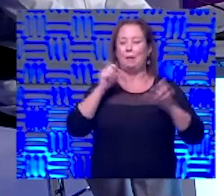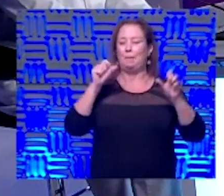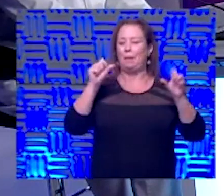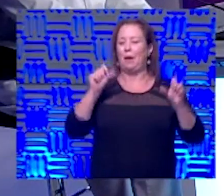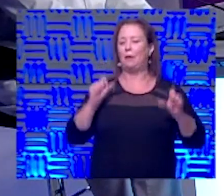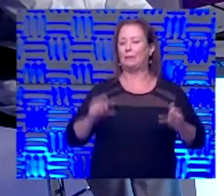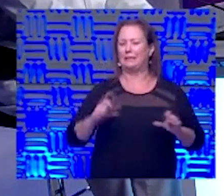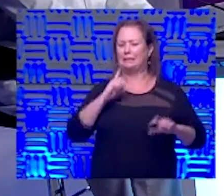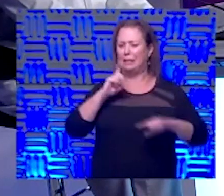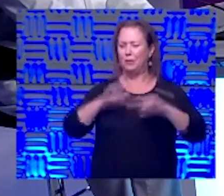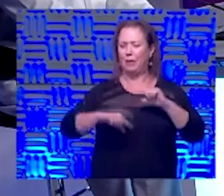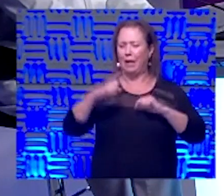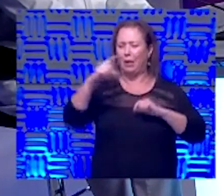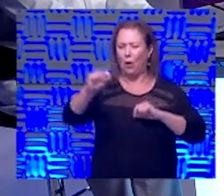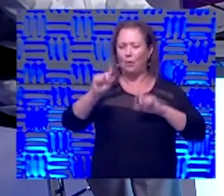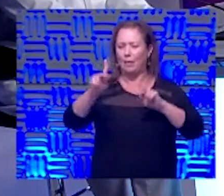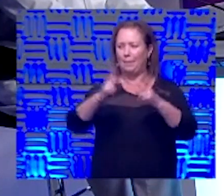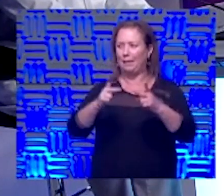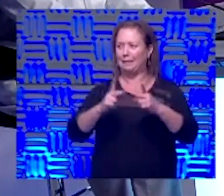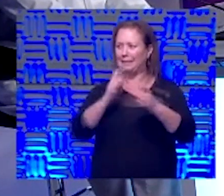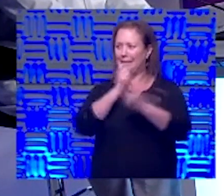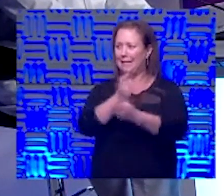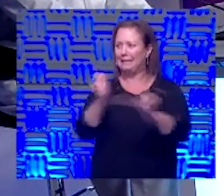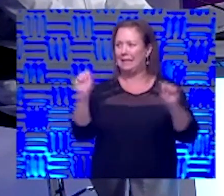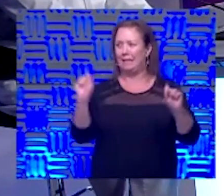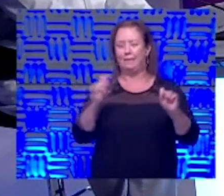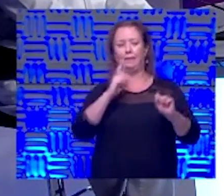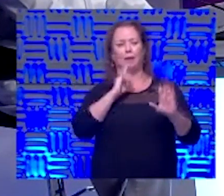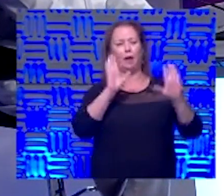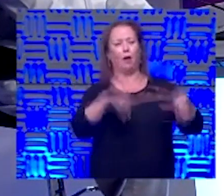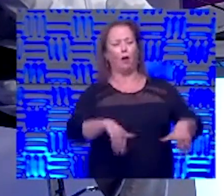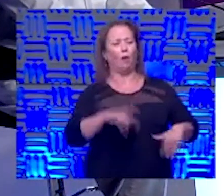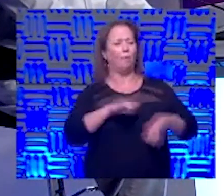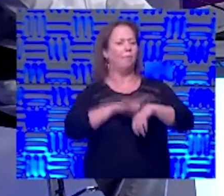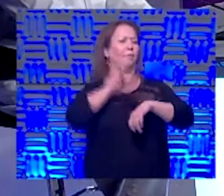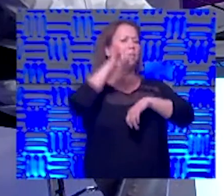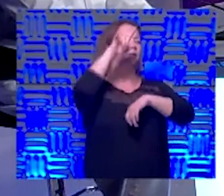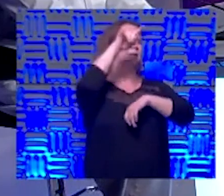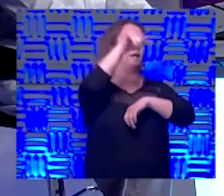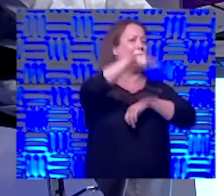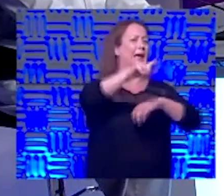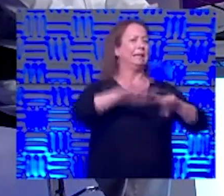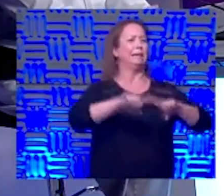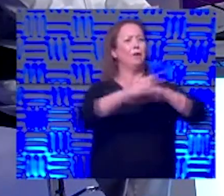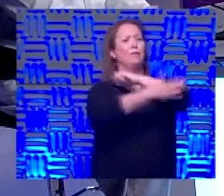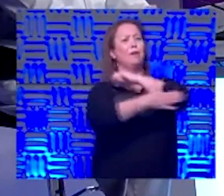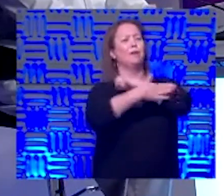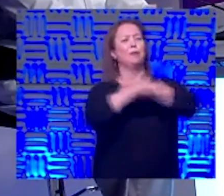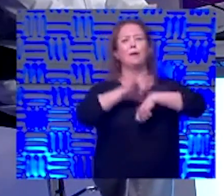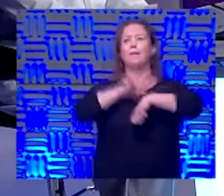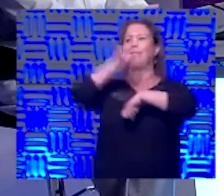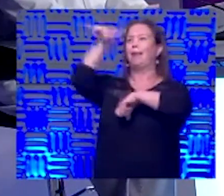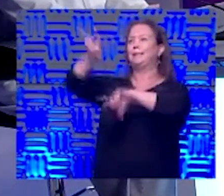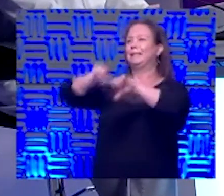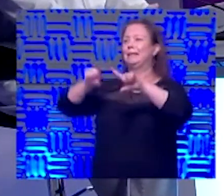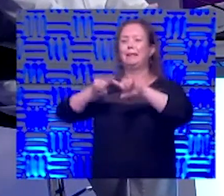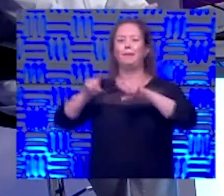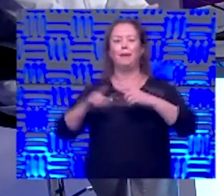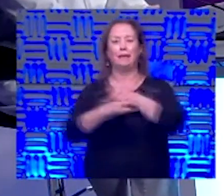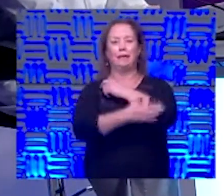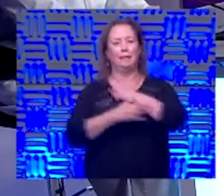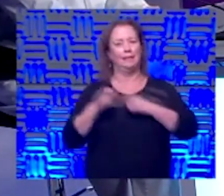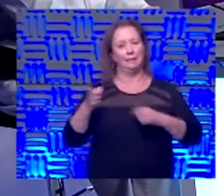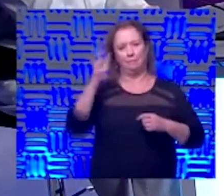can't be doing that. What do you do? You can't go there. It's not safe right now. Oh, I'm going to fly over this different country. I'm going to go a different route. All this stuff this guy